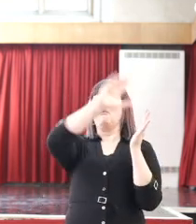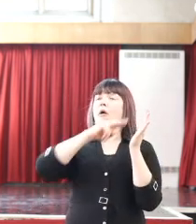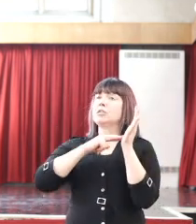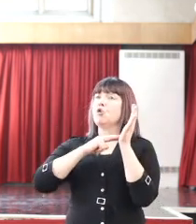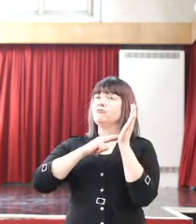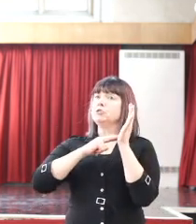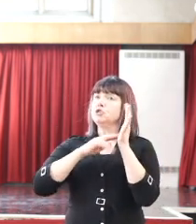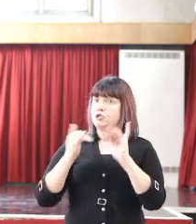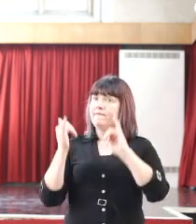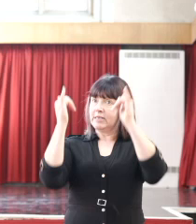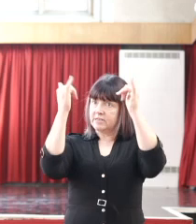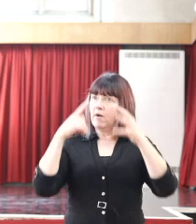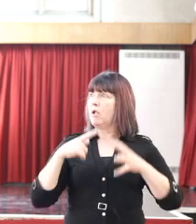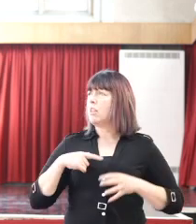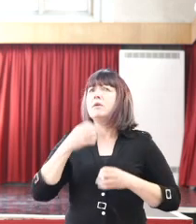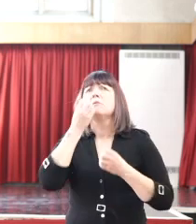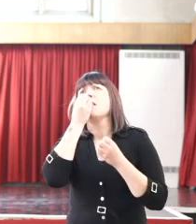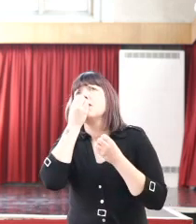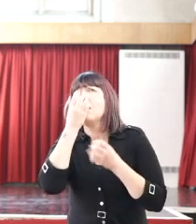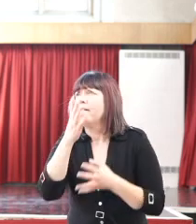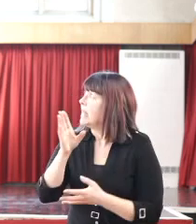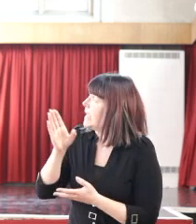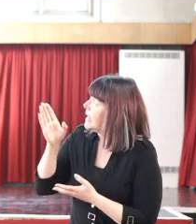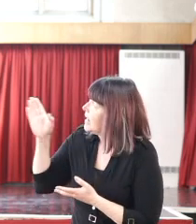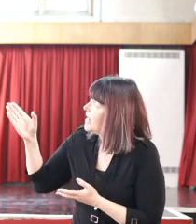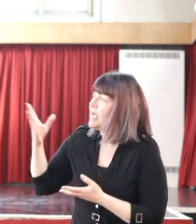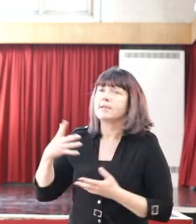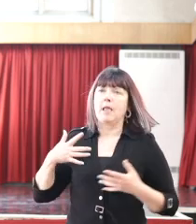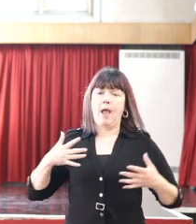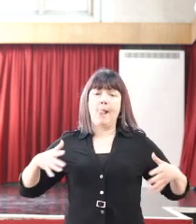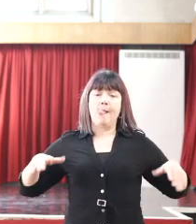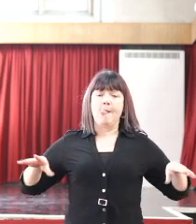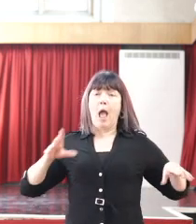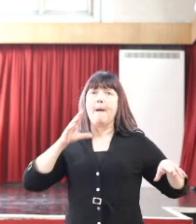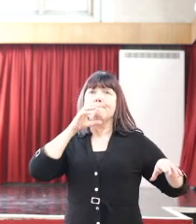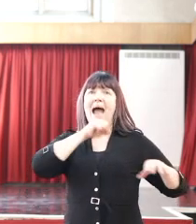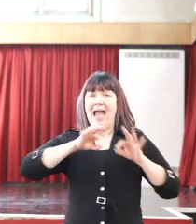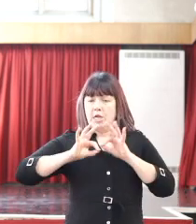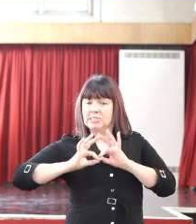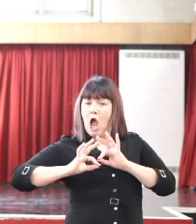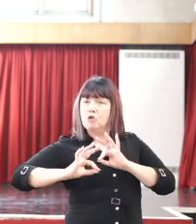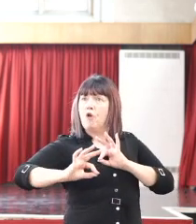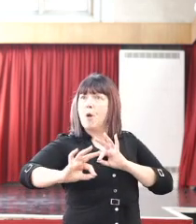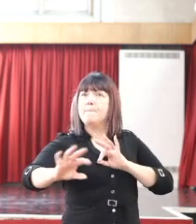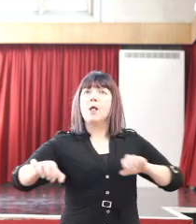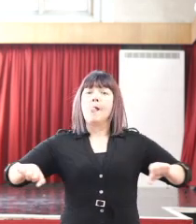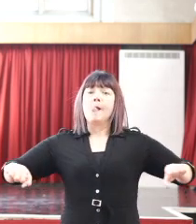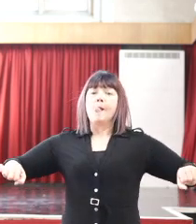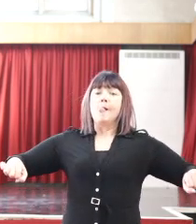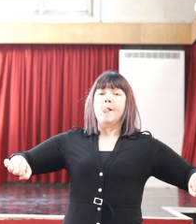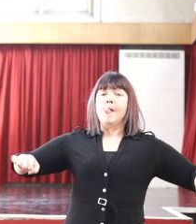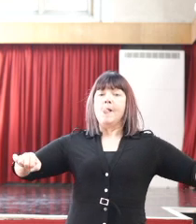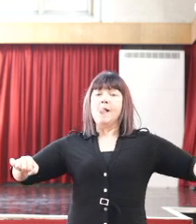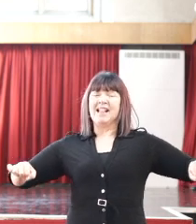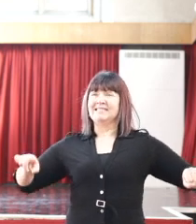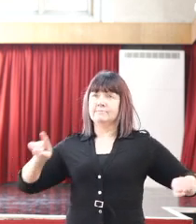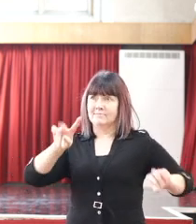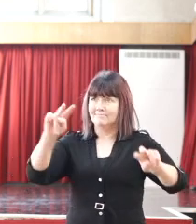across a tightrope in the city. No doubt you can all see it, so that's fine. I can't quite describe a white silhouette of a man across